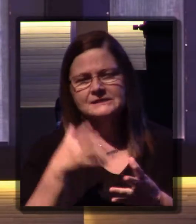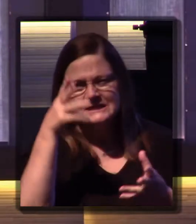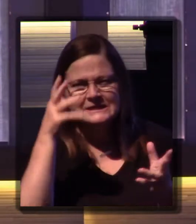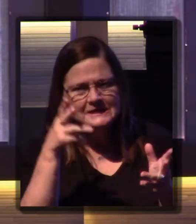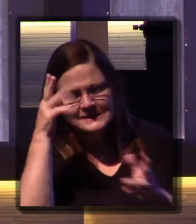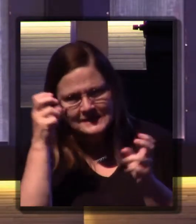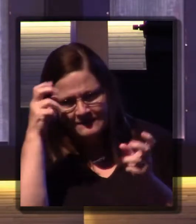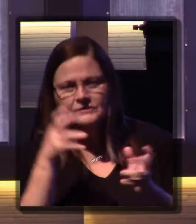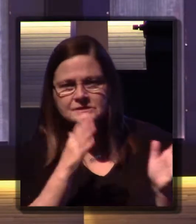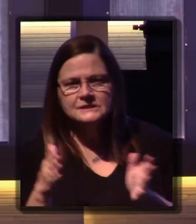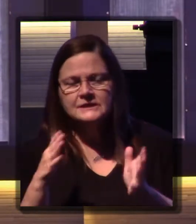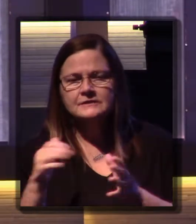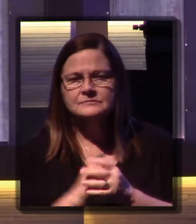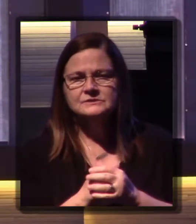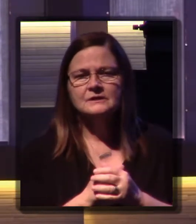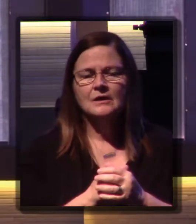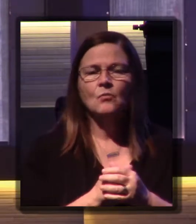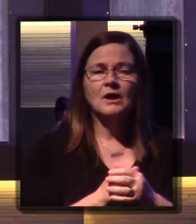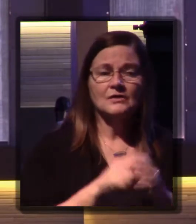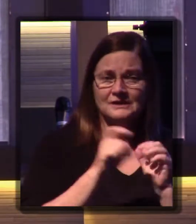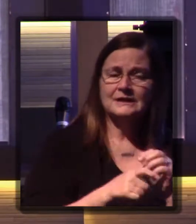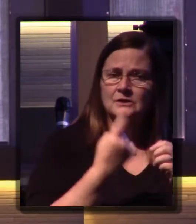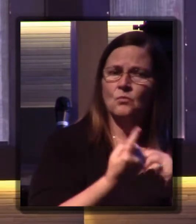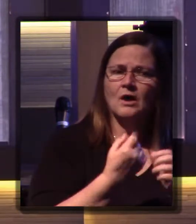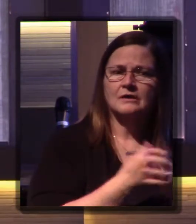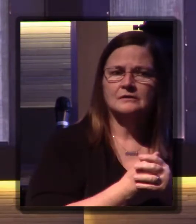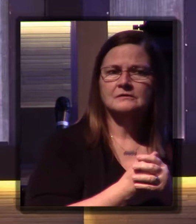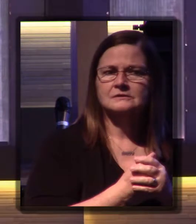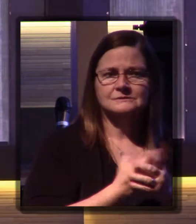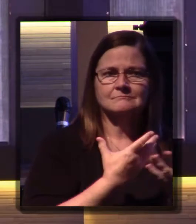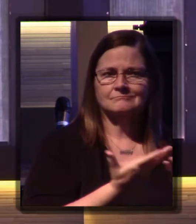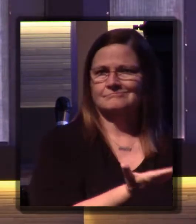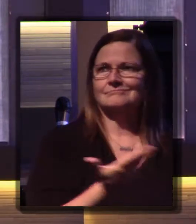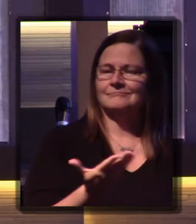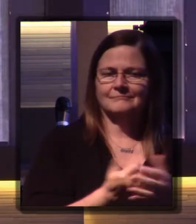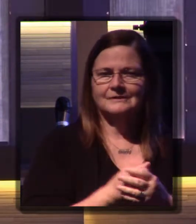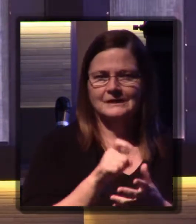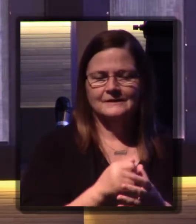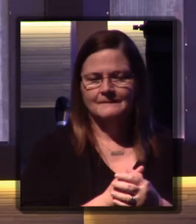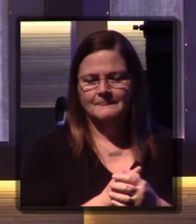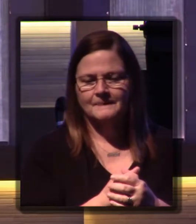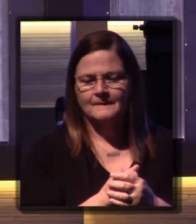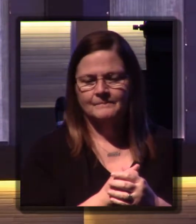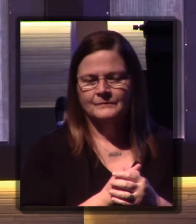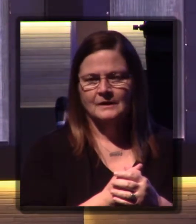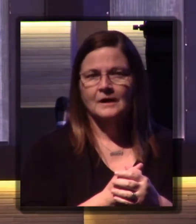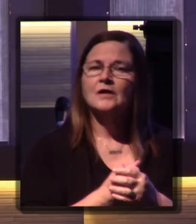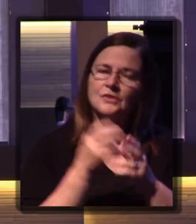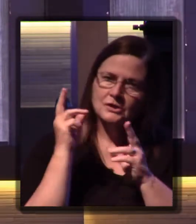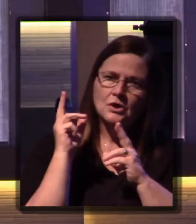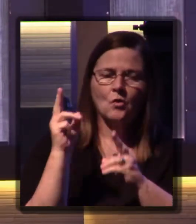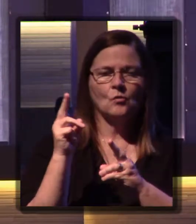speaks what is right. And then he contrasts them. He closes this section with this short contrast. But the noble